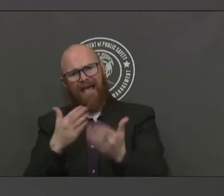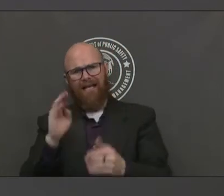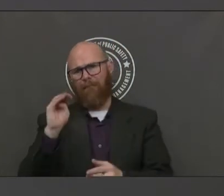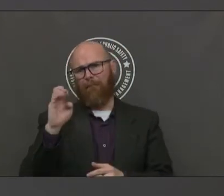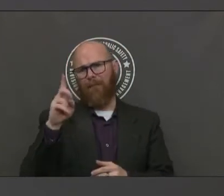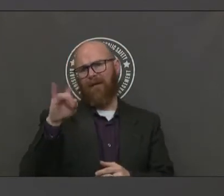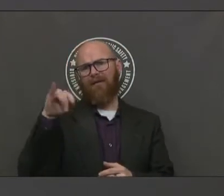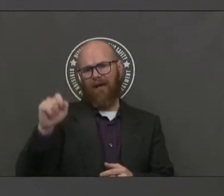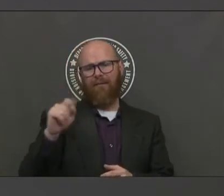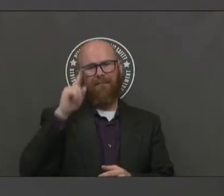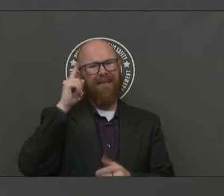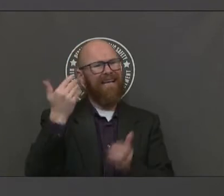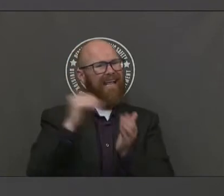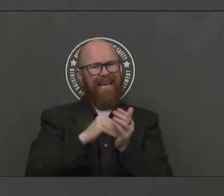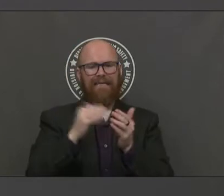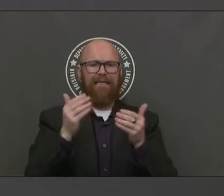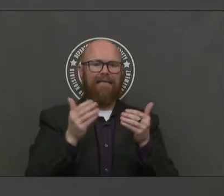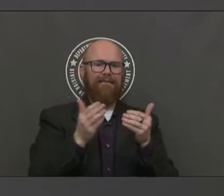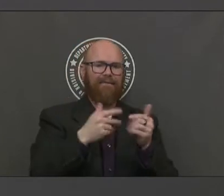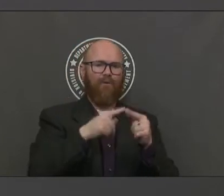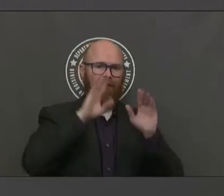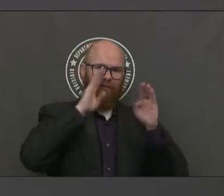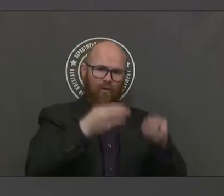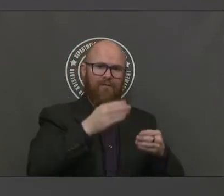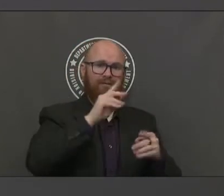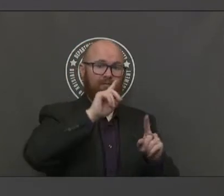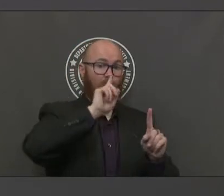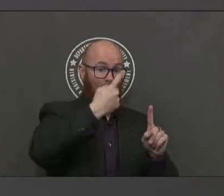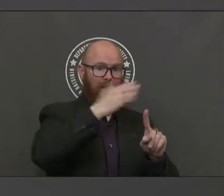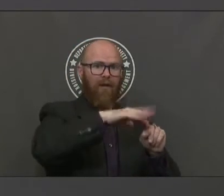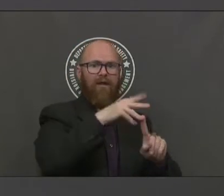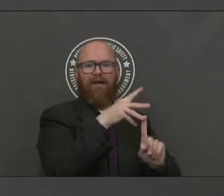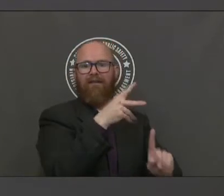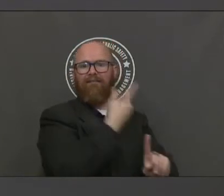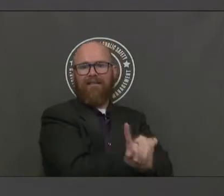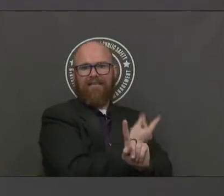it's very easy to focus, especially on vaccinations,